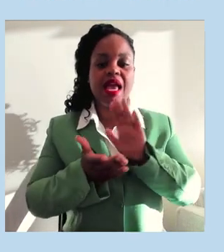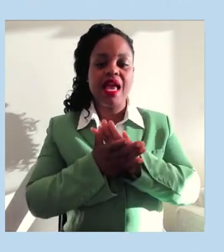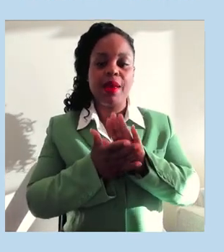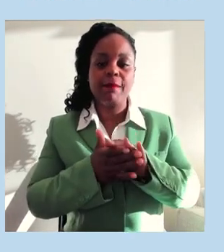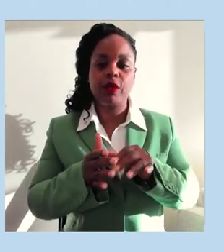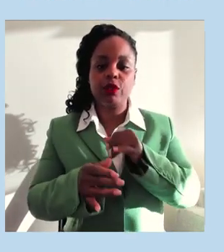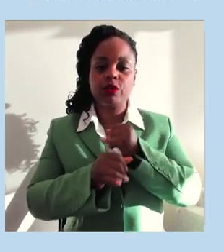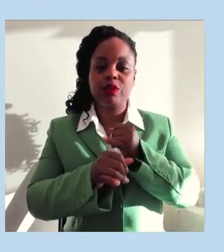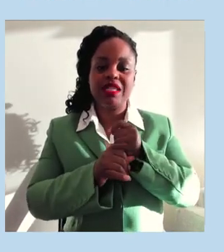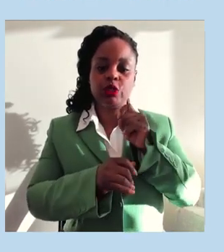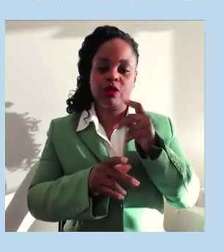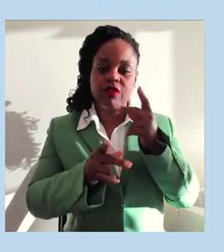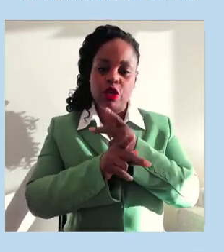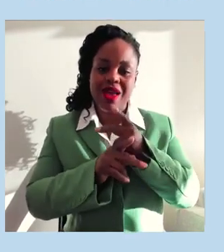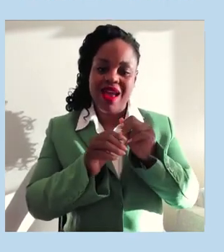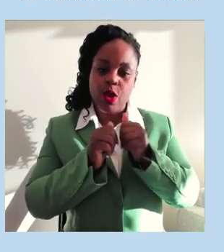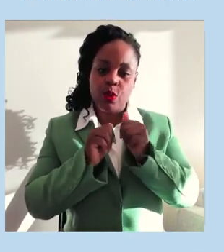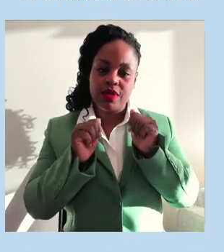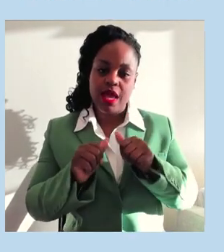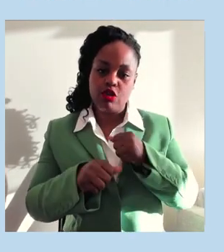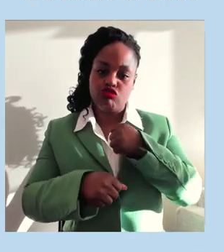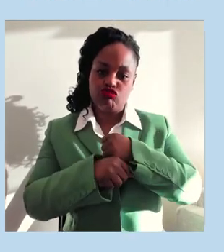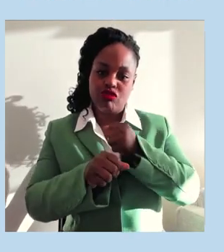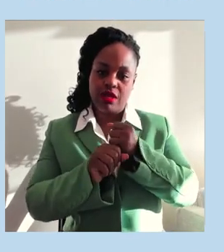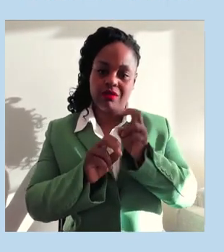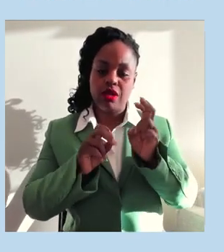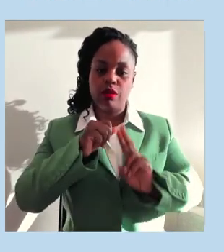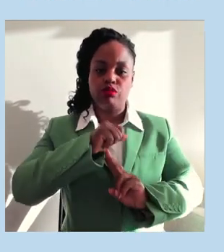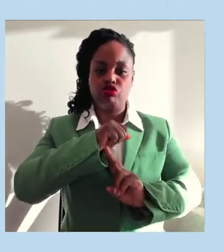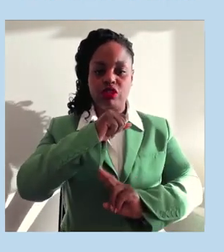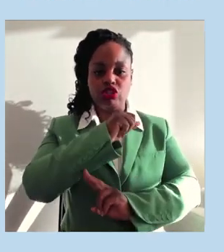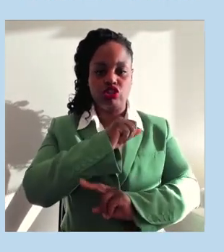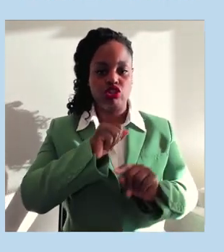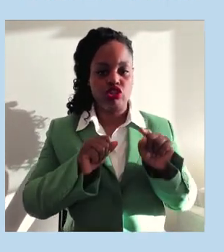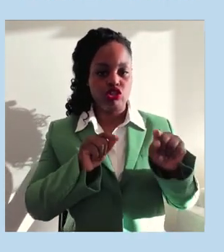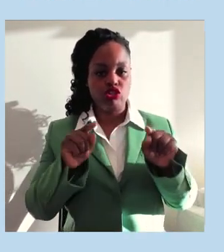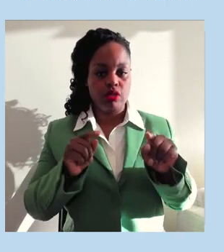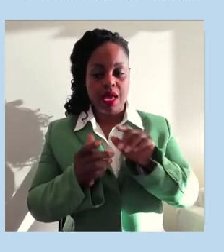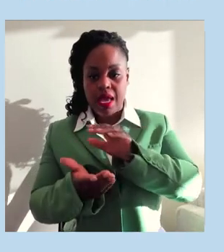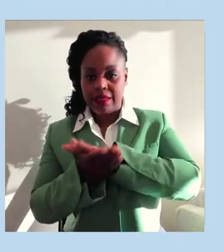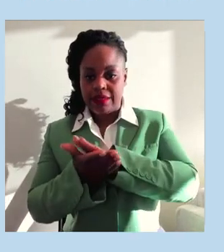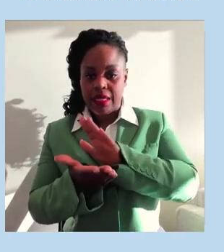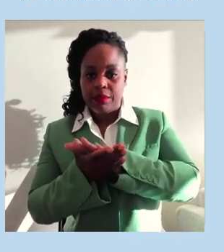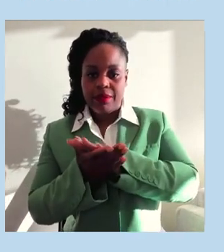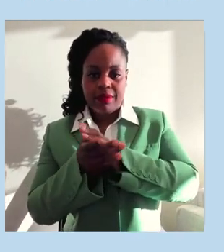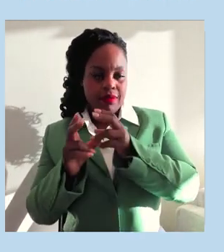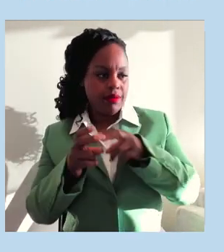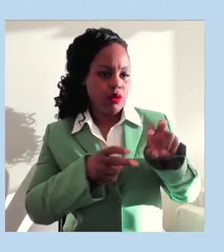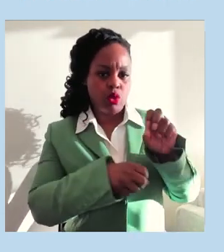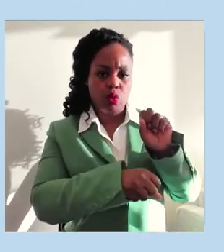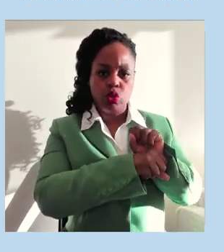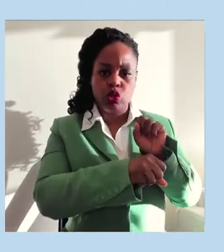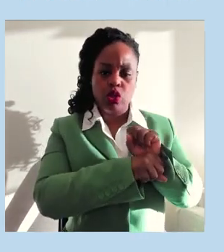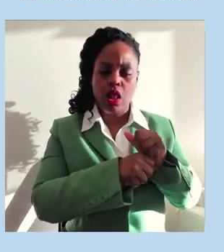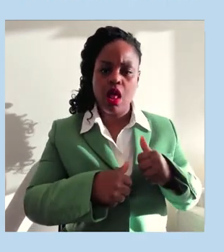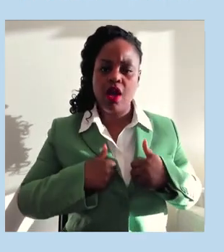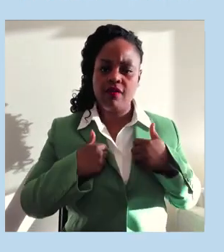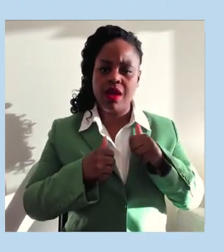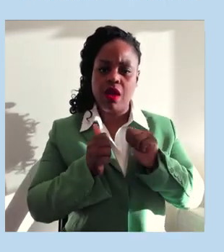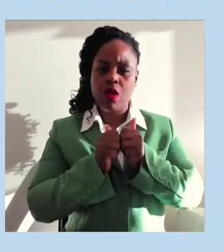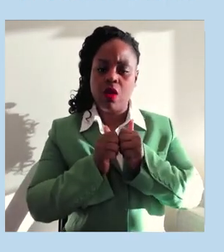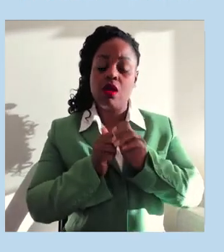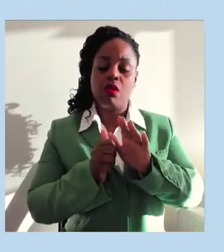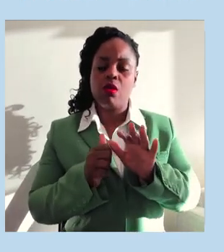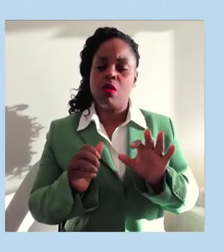their students. This will provide women with an opportunity to practice in the real world. It is important to have women educators as role